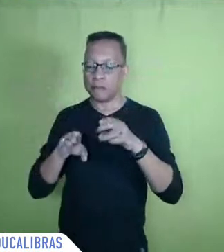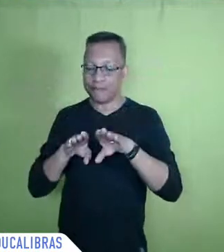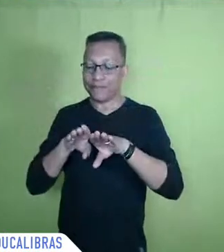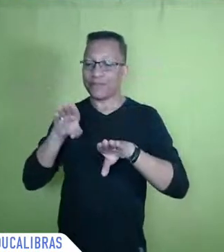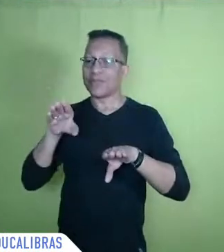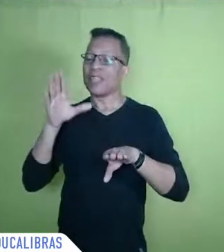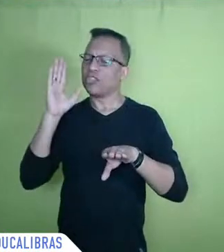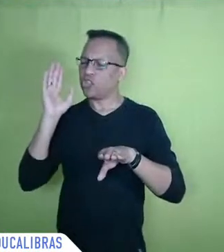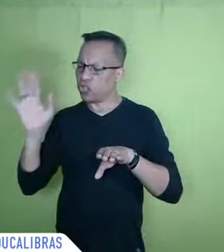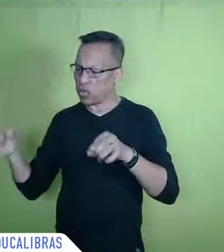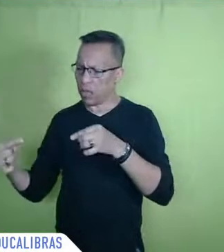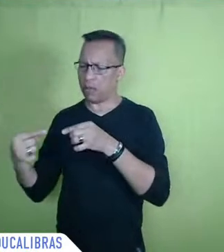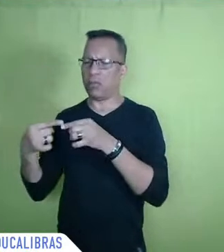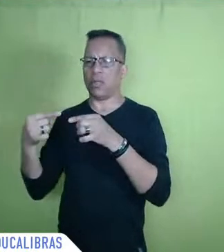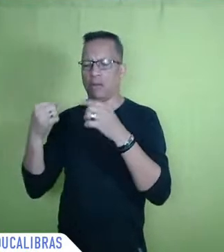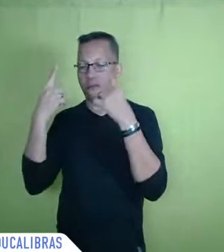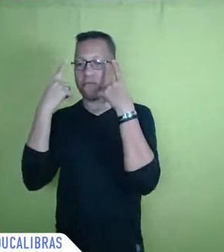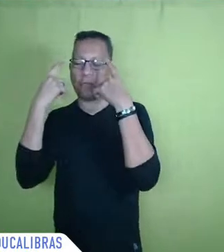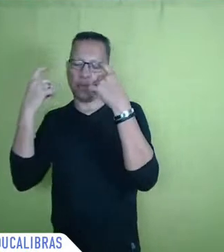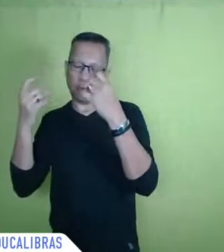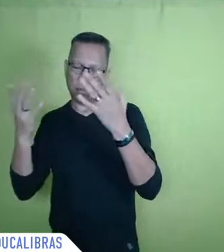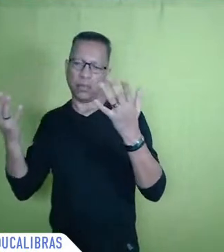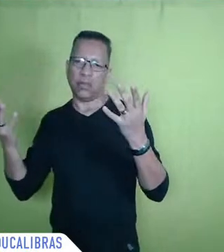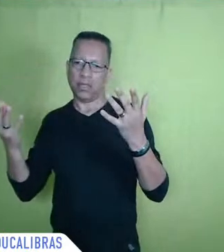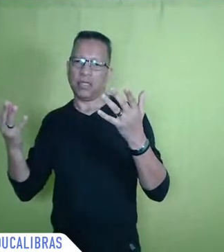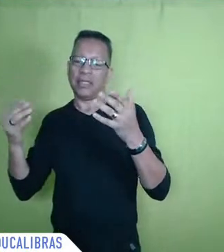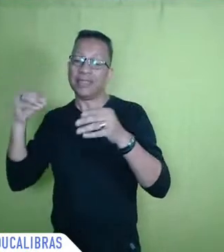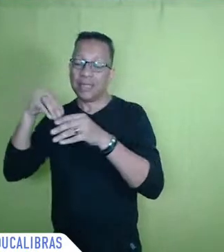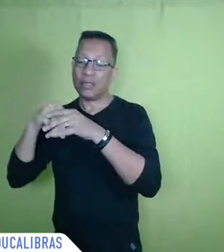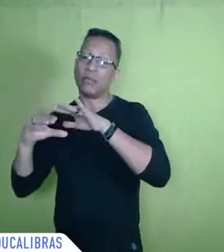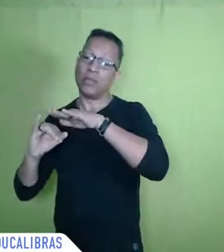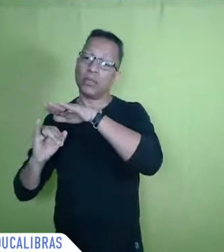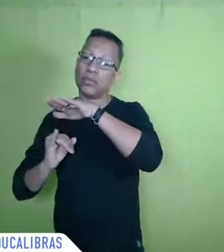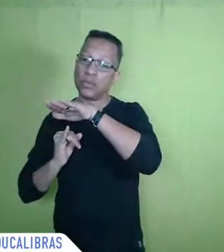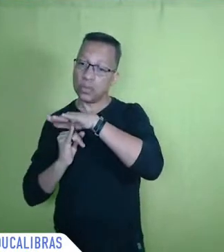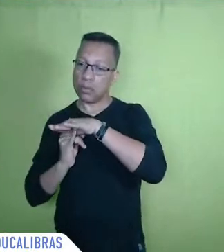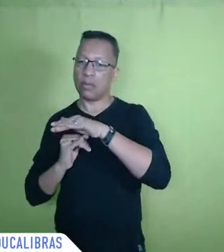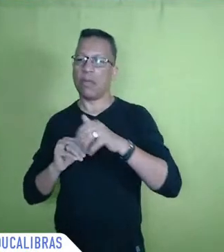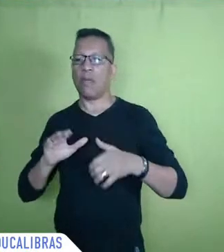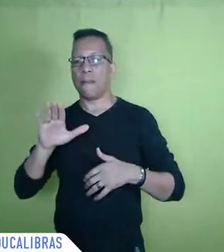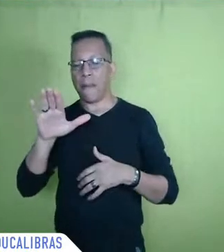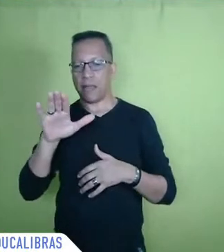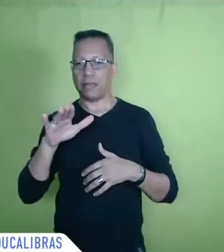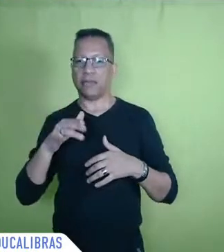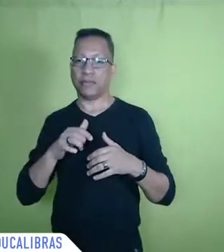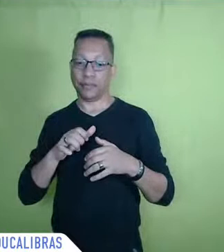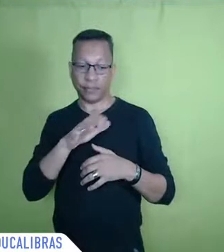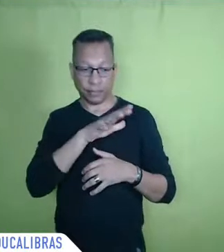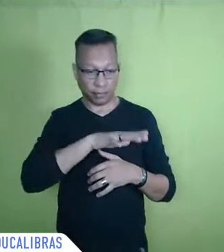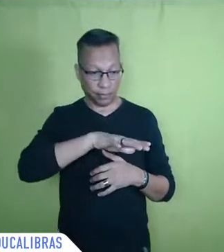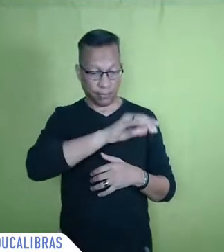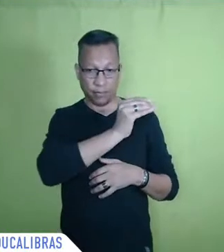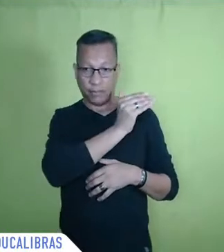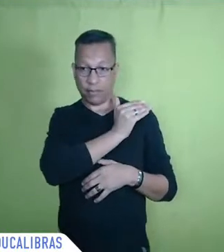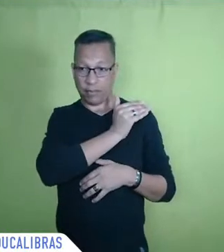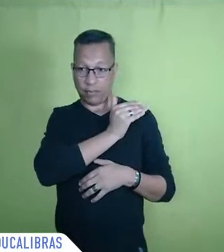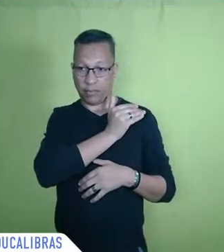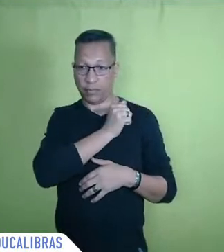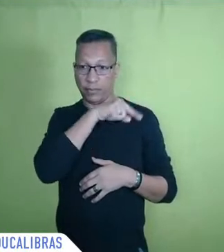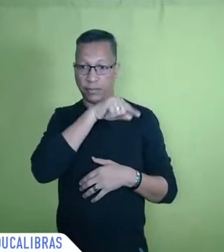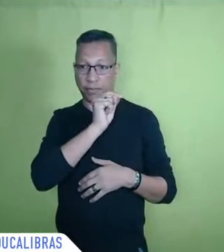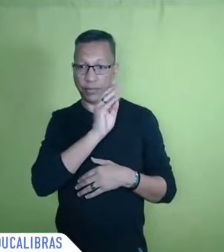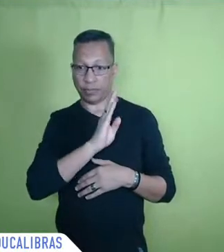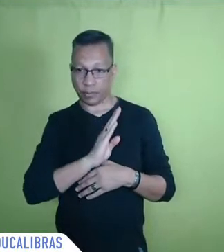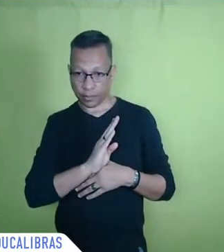explicit violence, because the inequality in itself is already a violence. It's an institutionalized violence. But part of